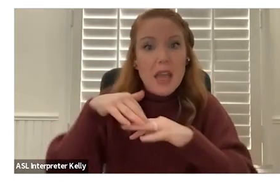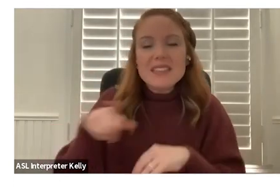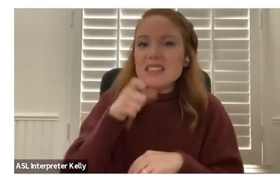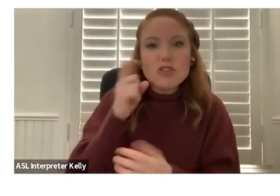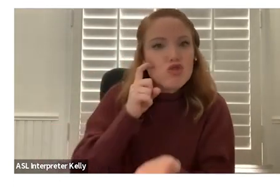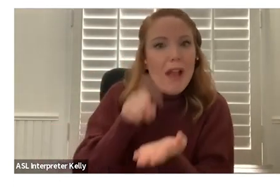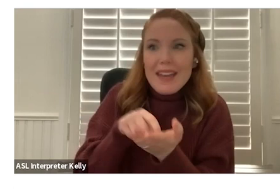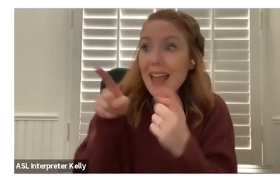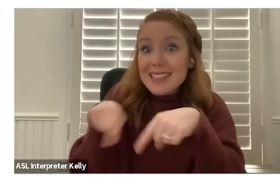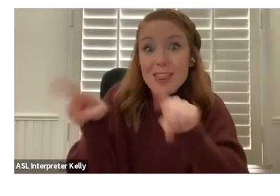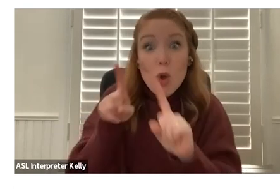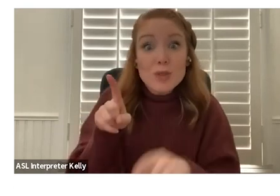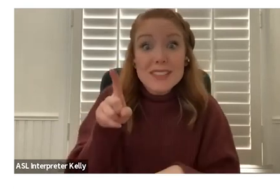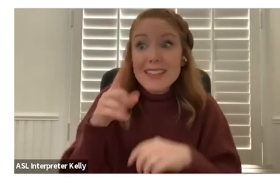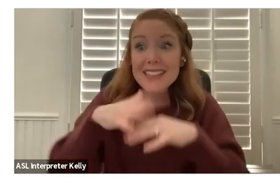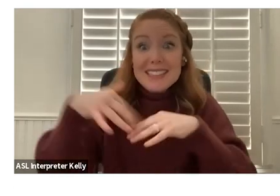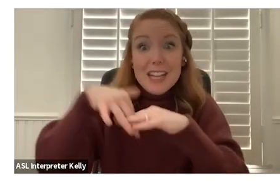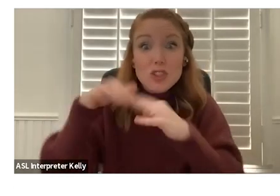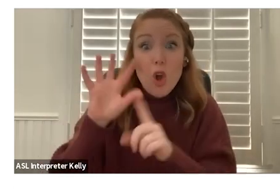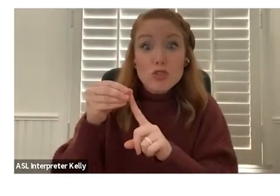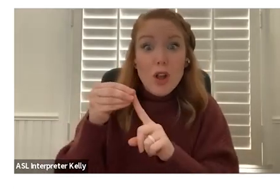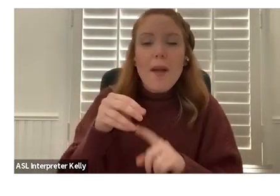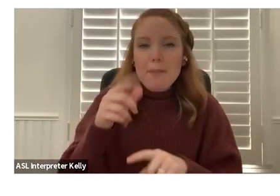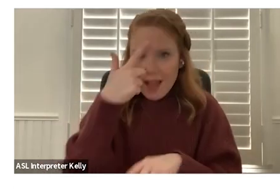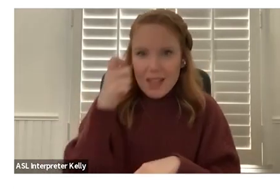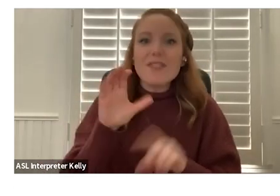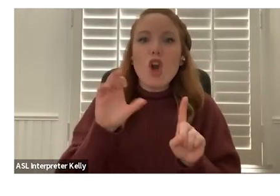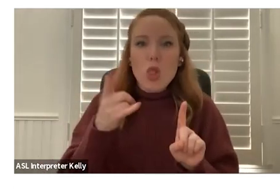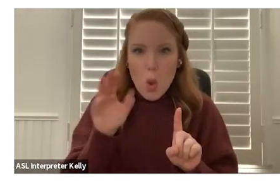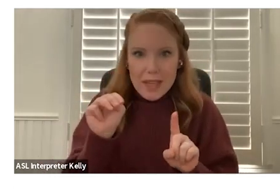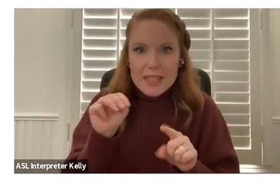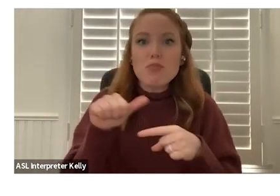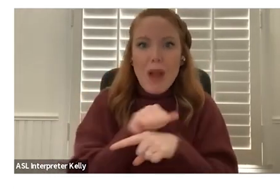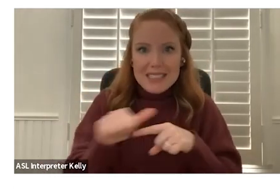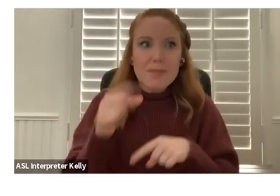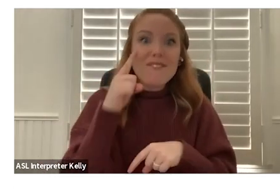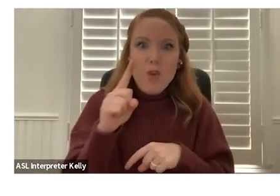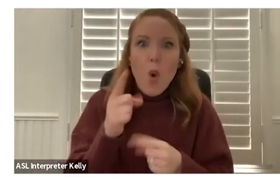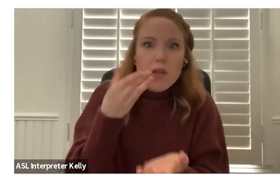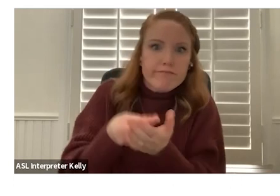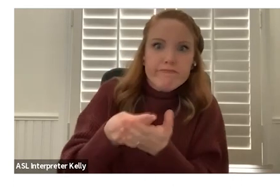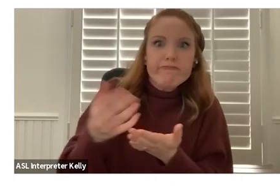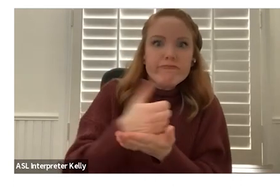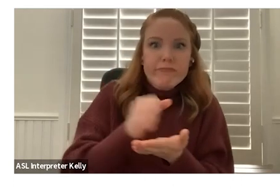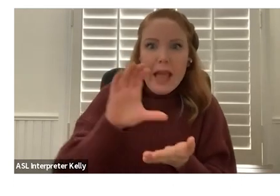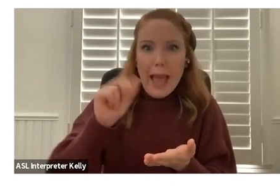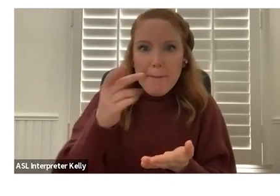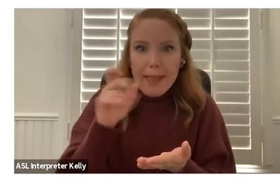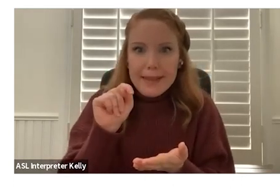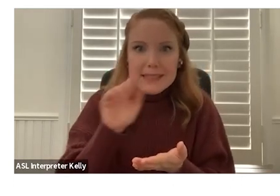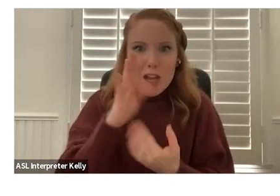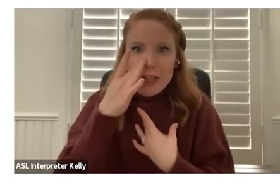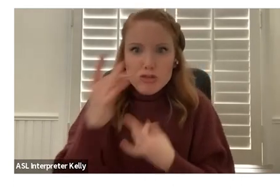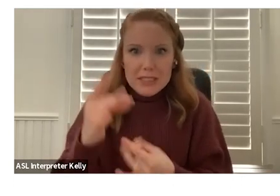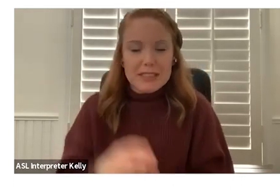from soaps, and I'm sorry, this might be very upsetting to a lot of people, but the